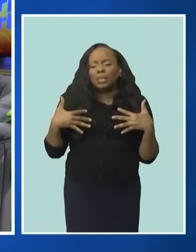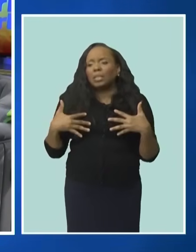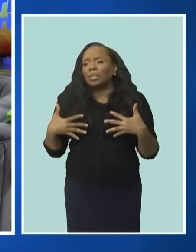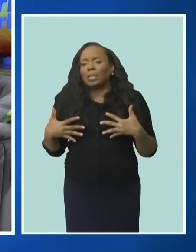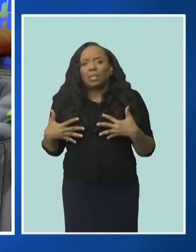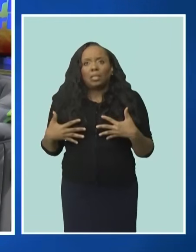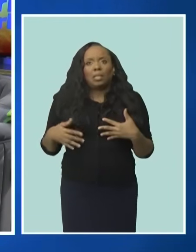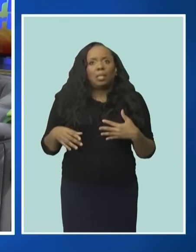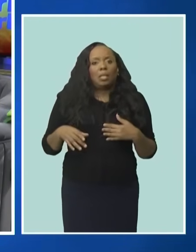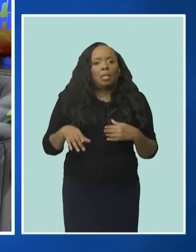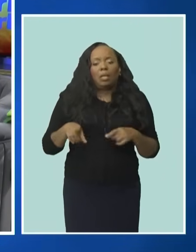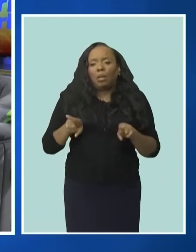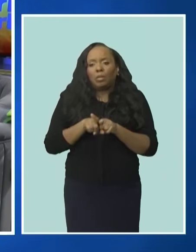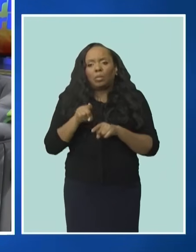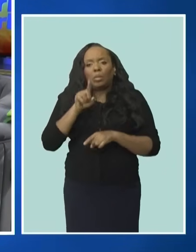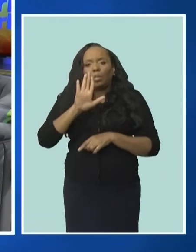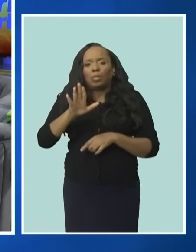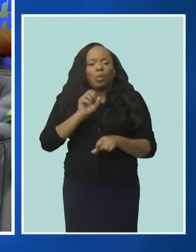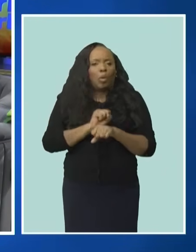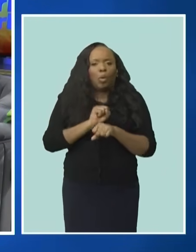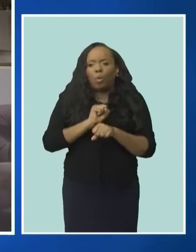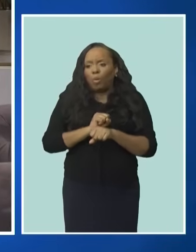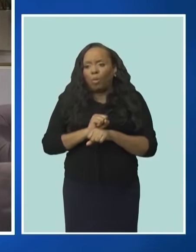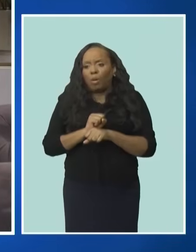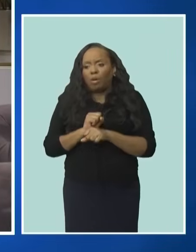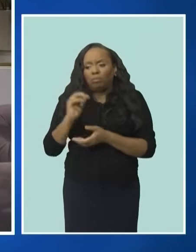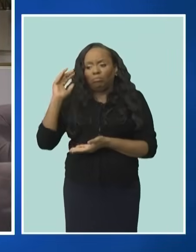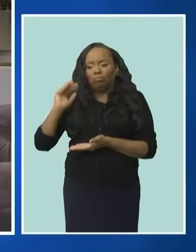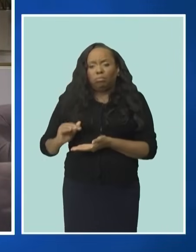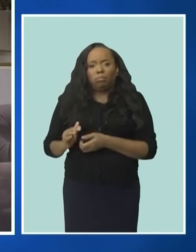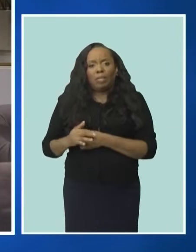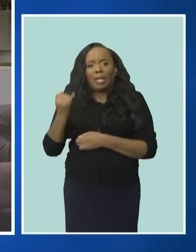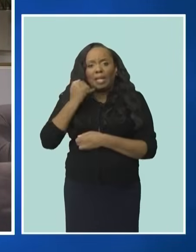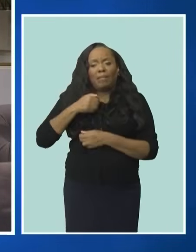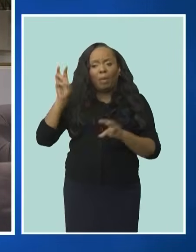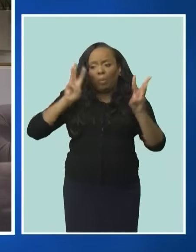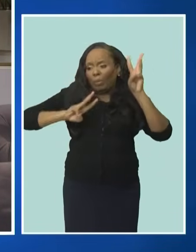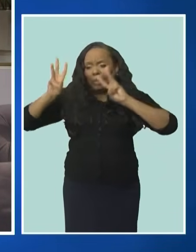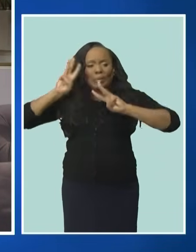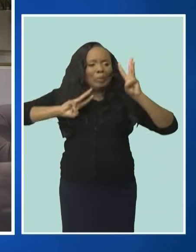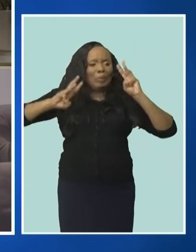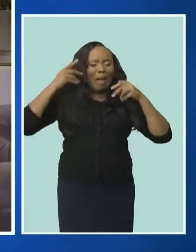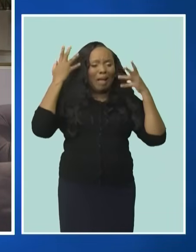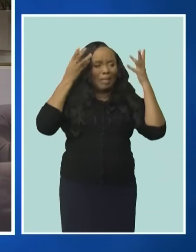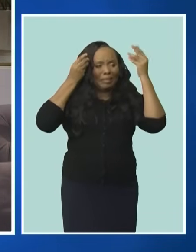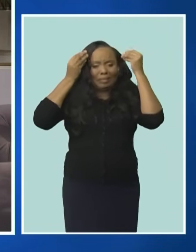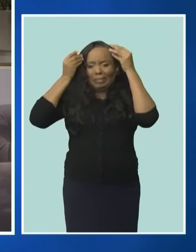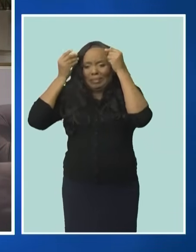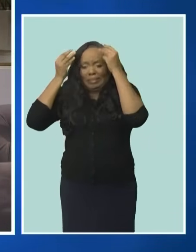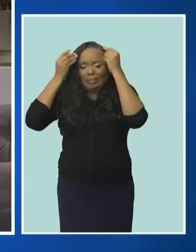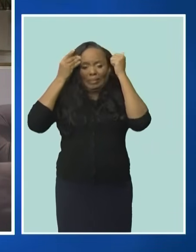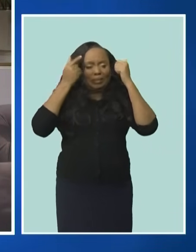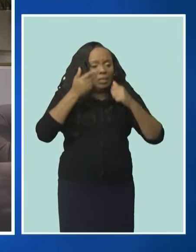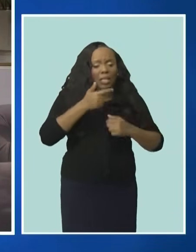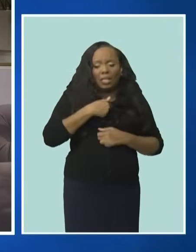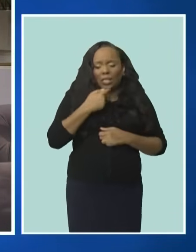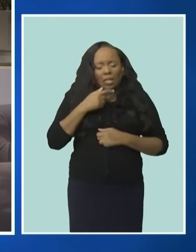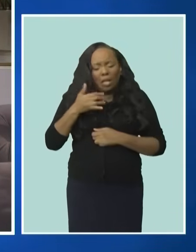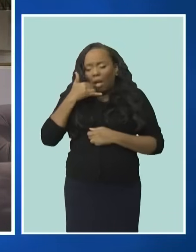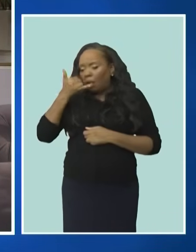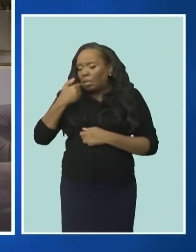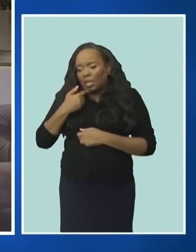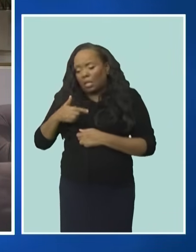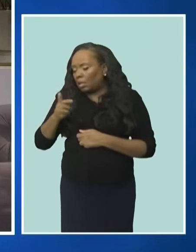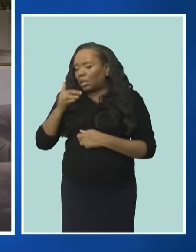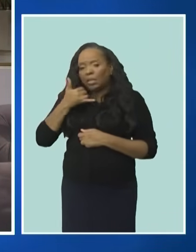also impacts your productivity, because if I'm worrying, I not coming to work. Yes. I going sick. I